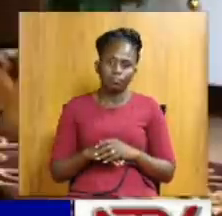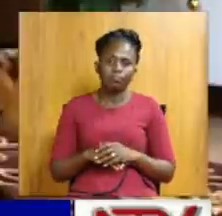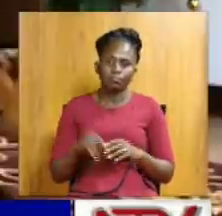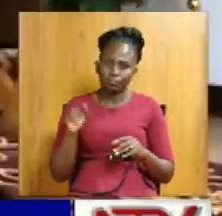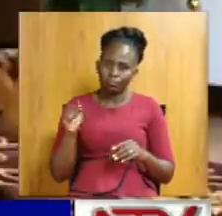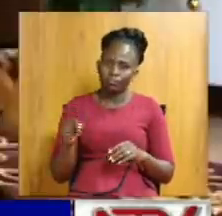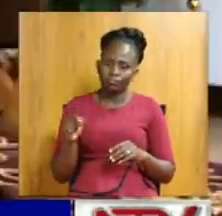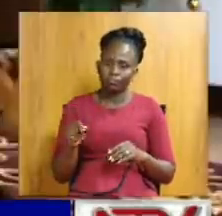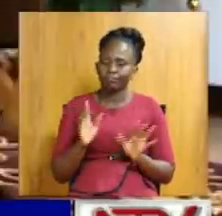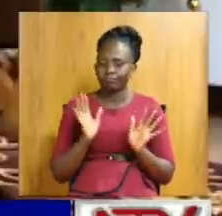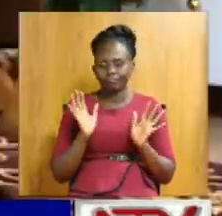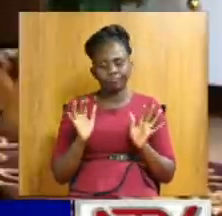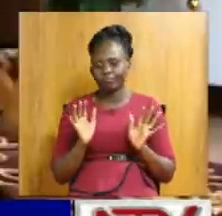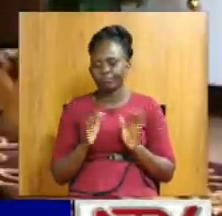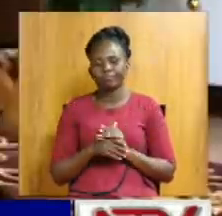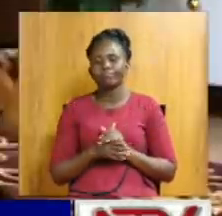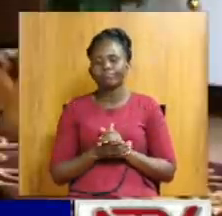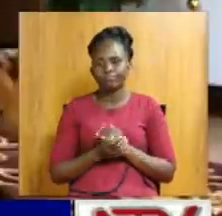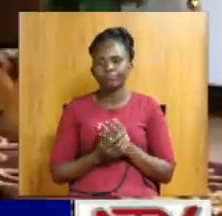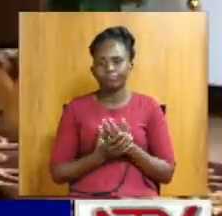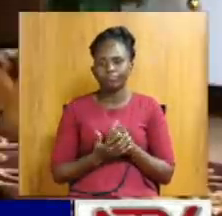this is not,